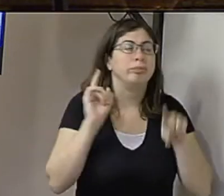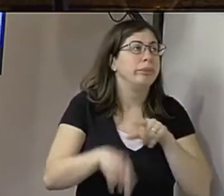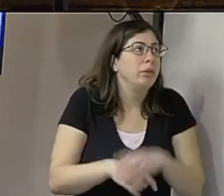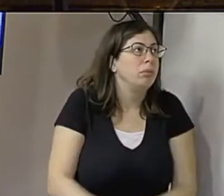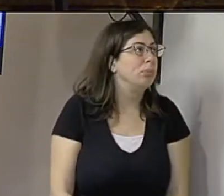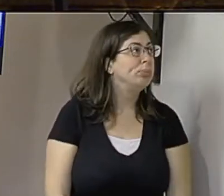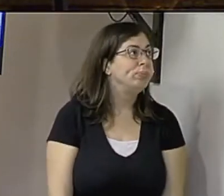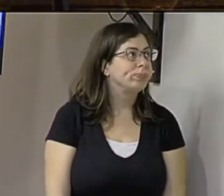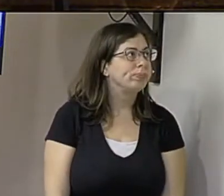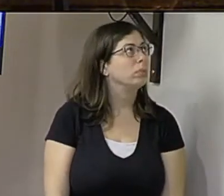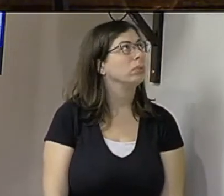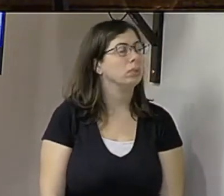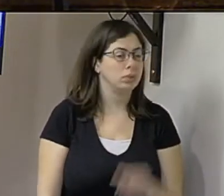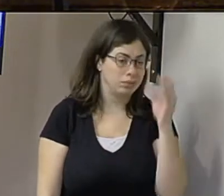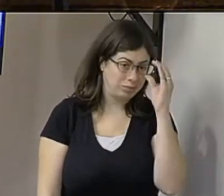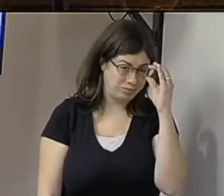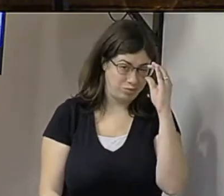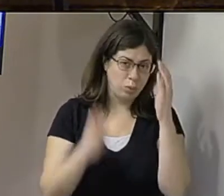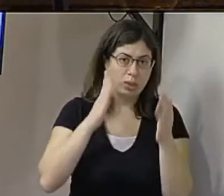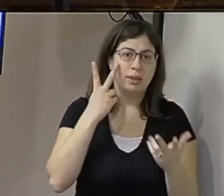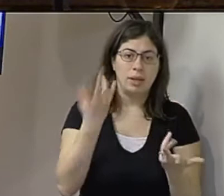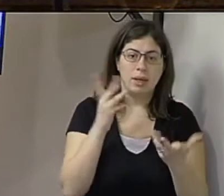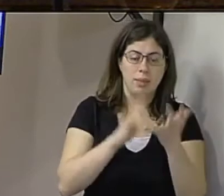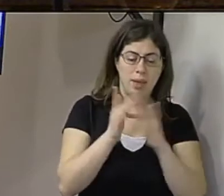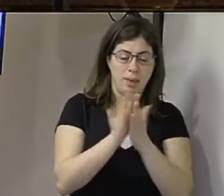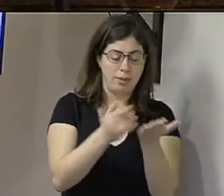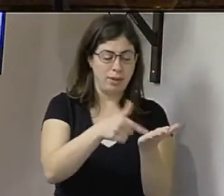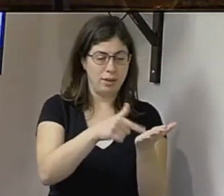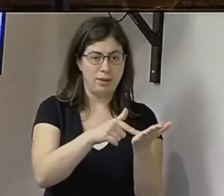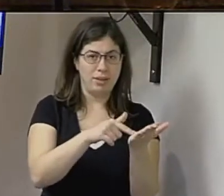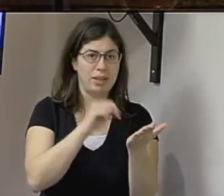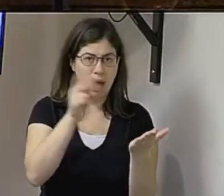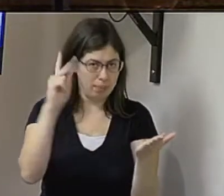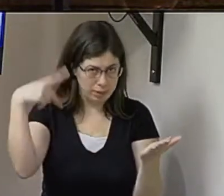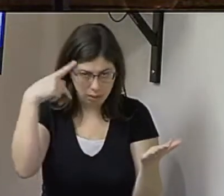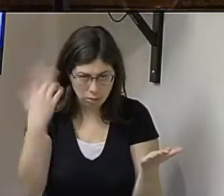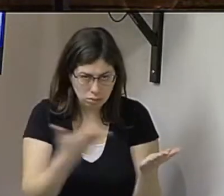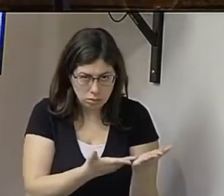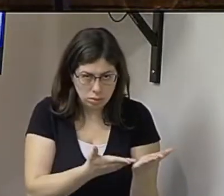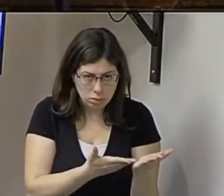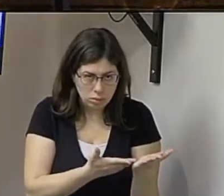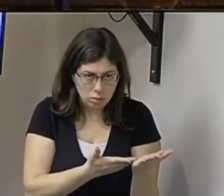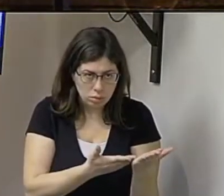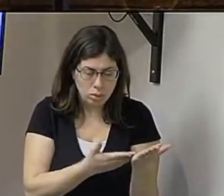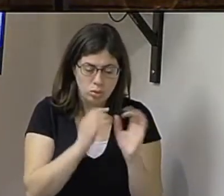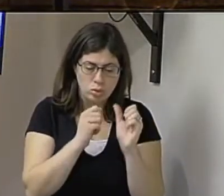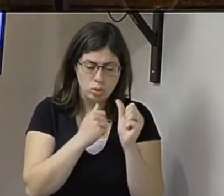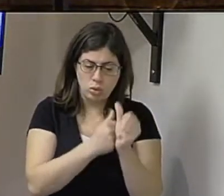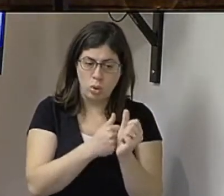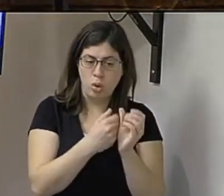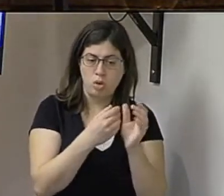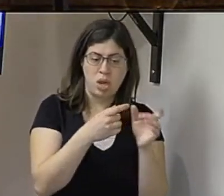that. And we're going to see that the Bible isn't a political manual. It doesn't give us instructions on how